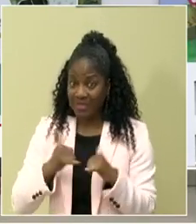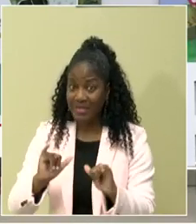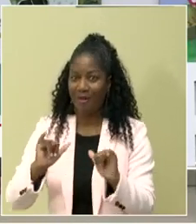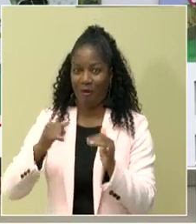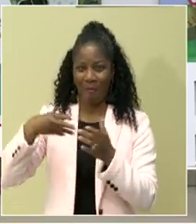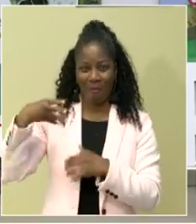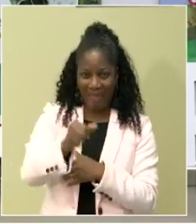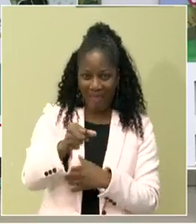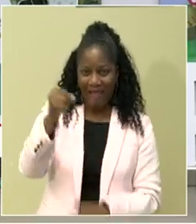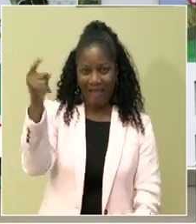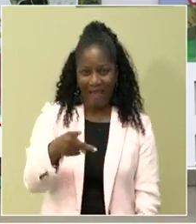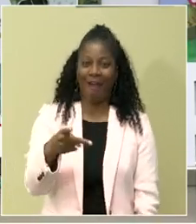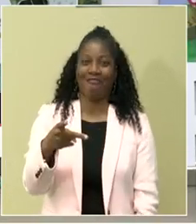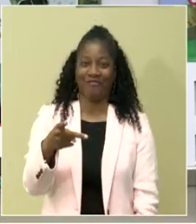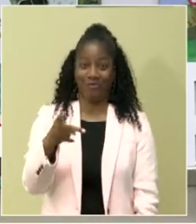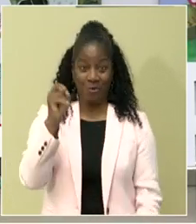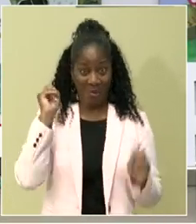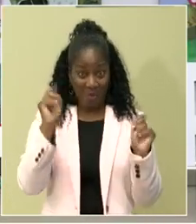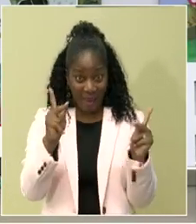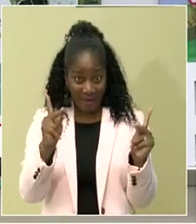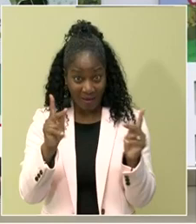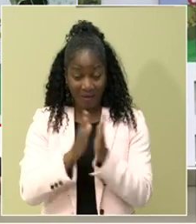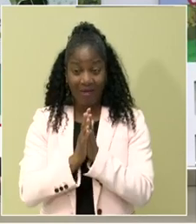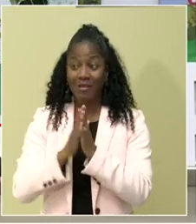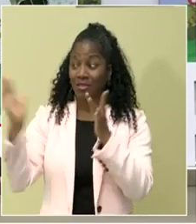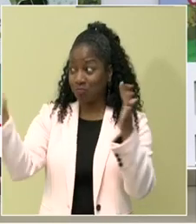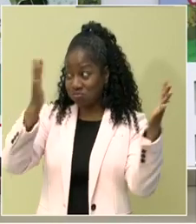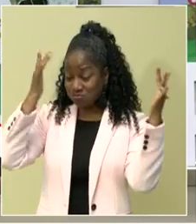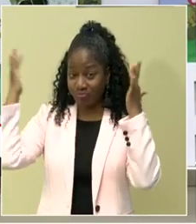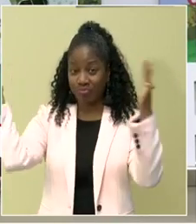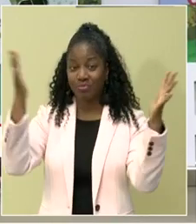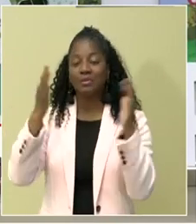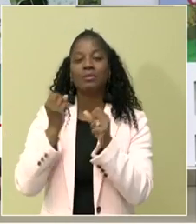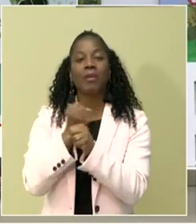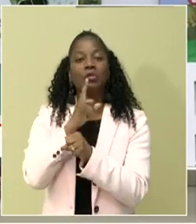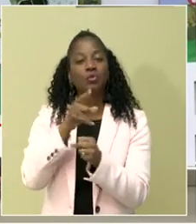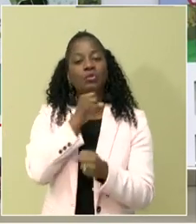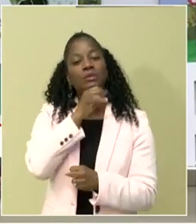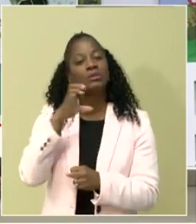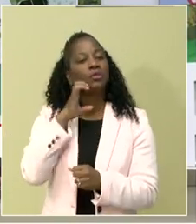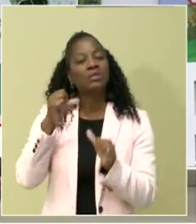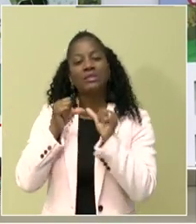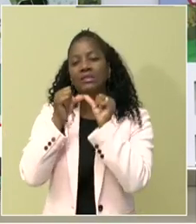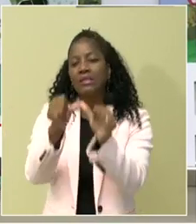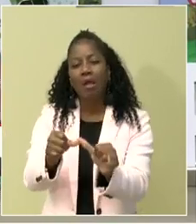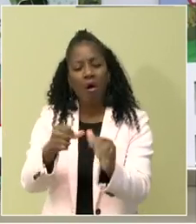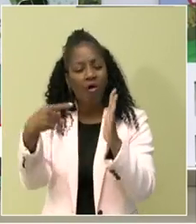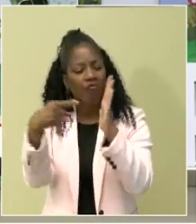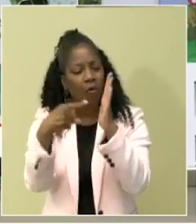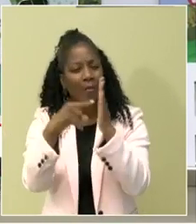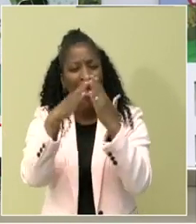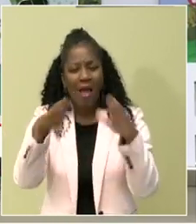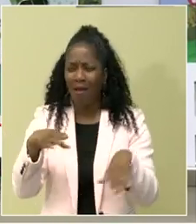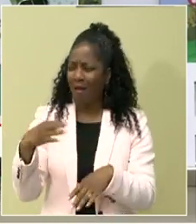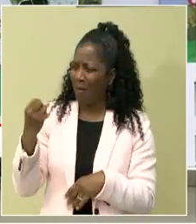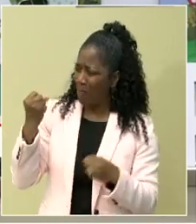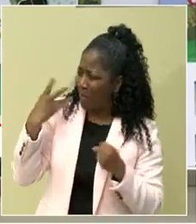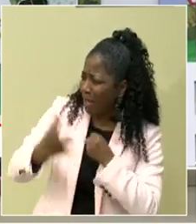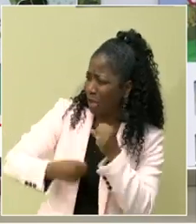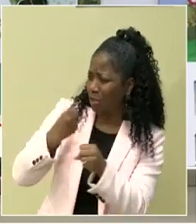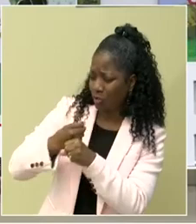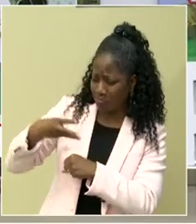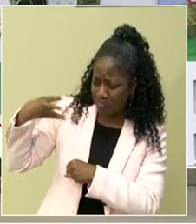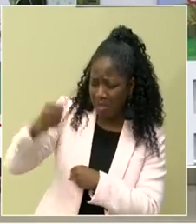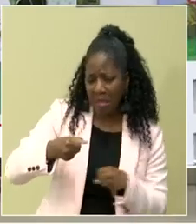half, okay? So keeping seniors' housing affordable means after years and years of paying